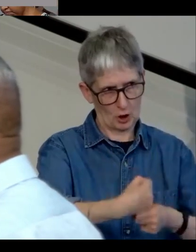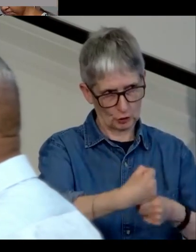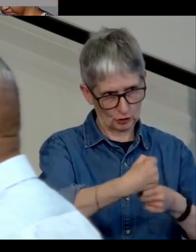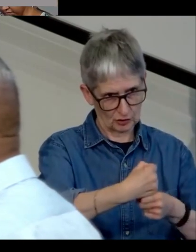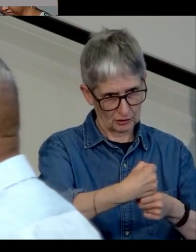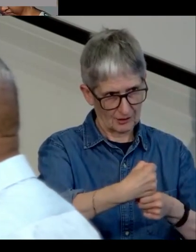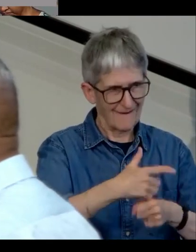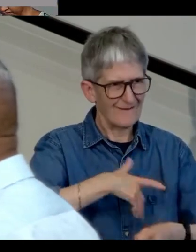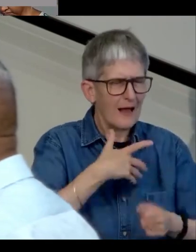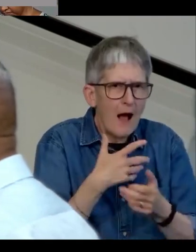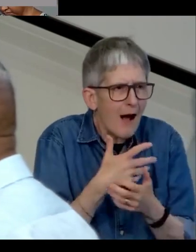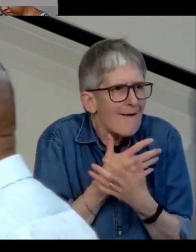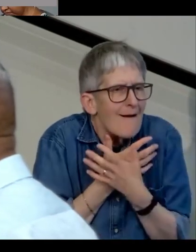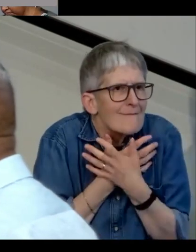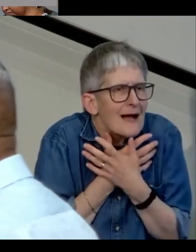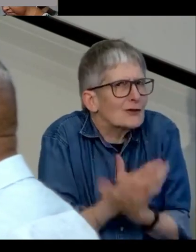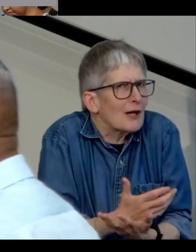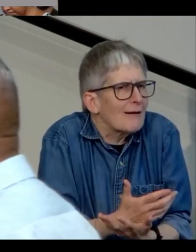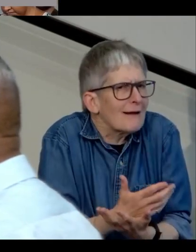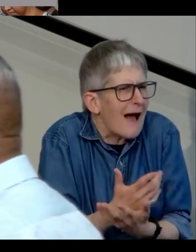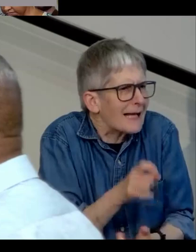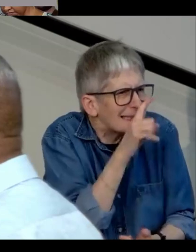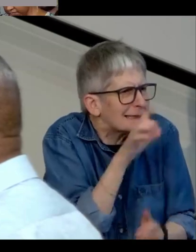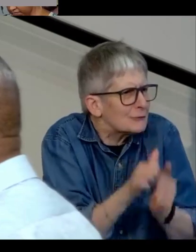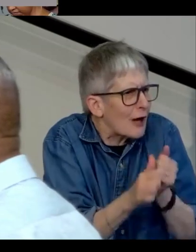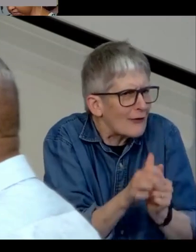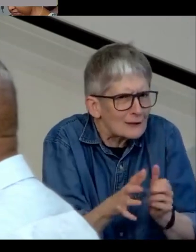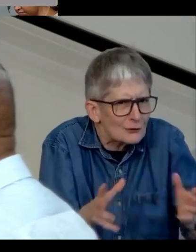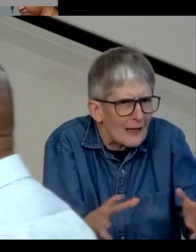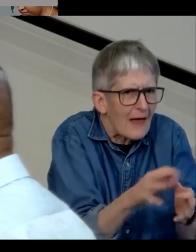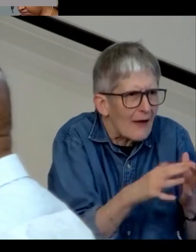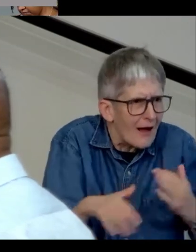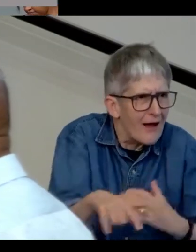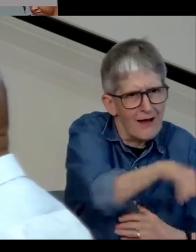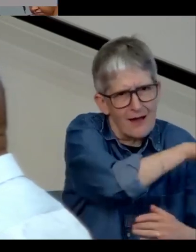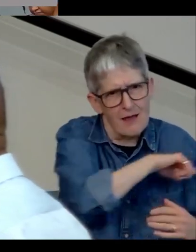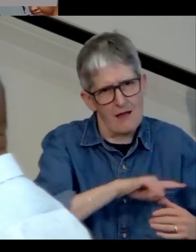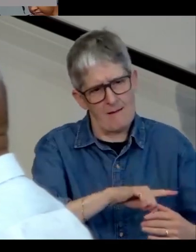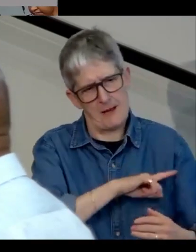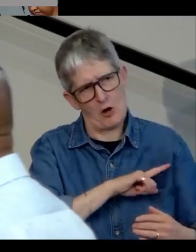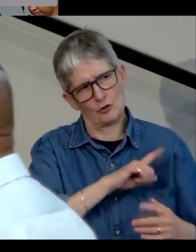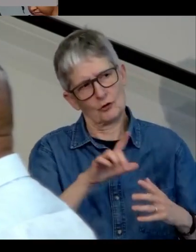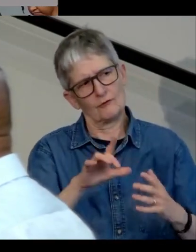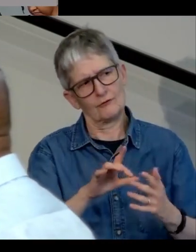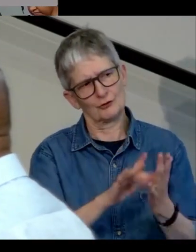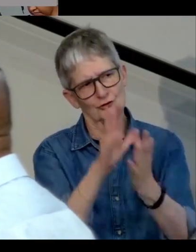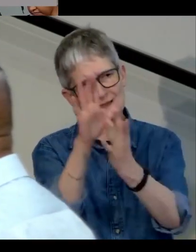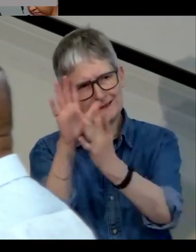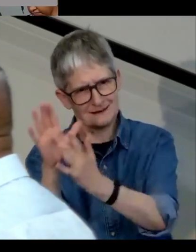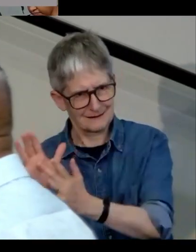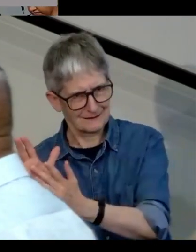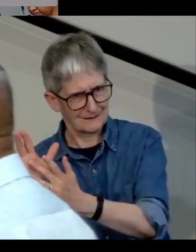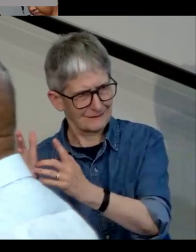that sense of affection, that we really are sisters and brothers because of what Jesus accomplished, as we'll